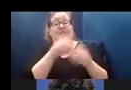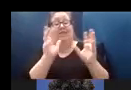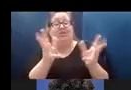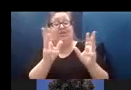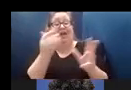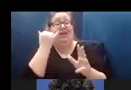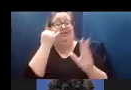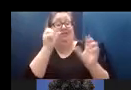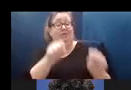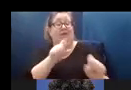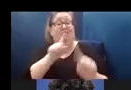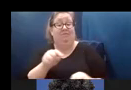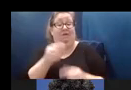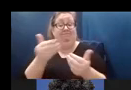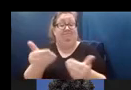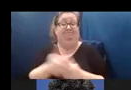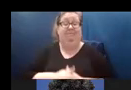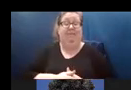can respond to.